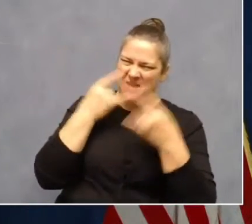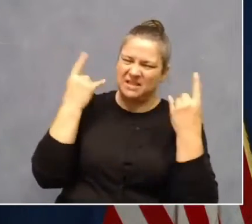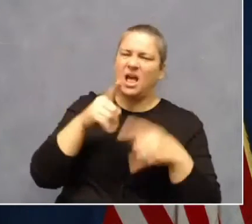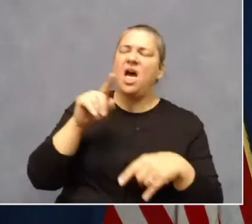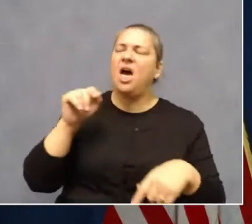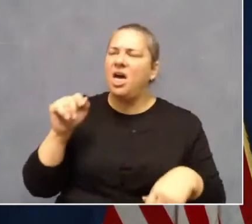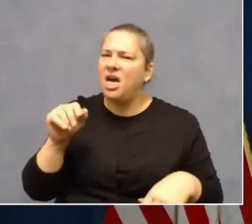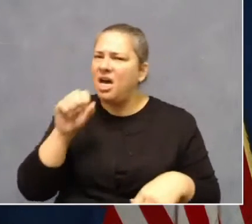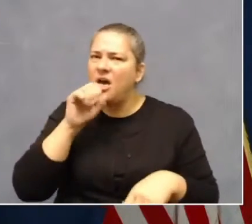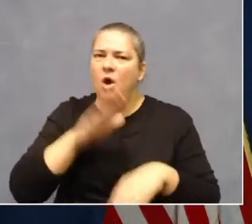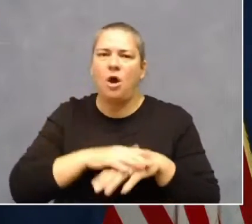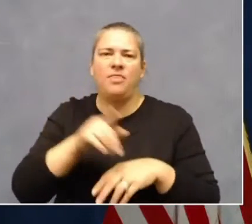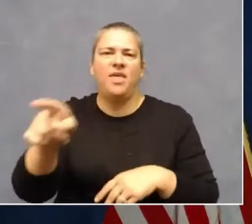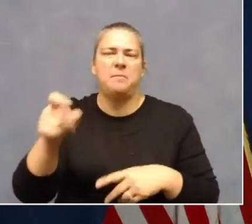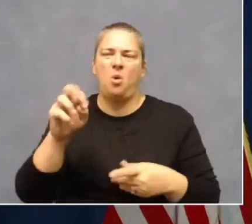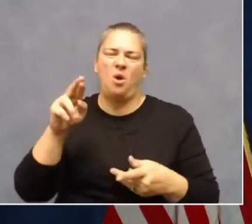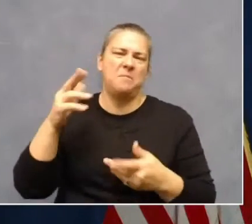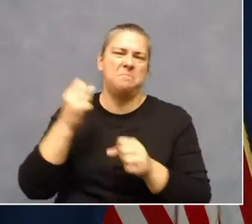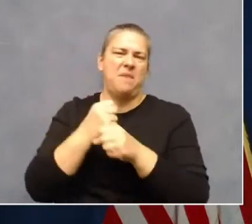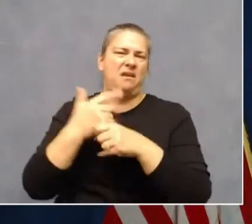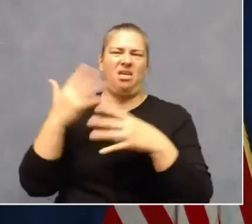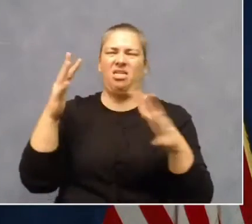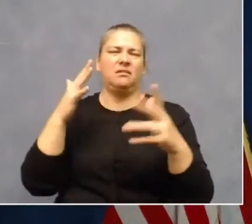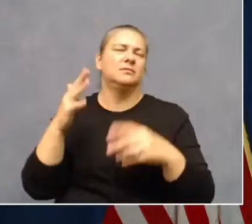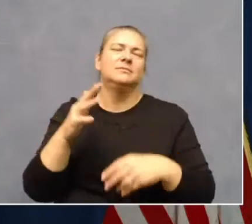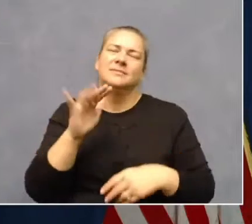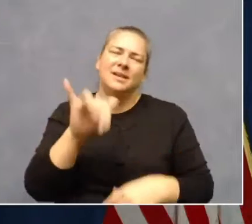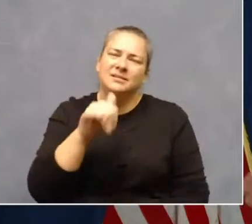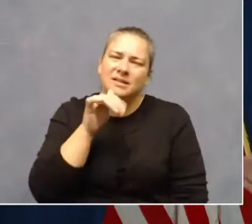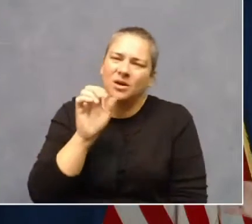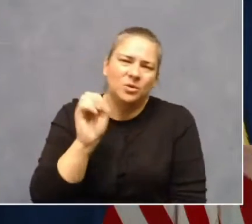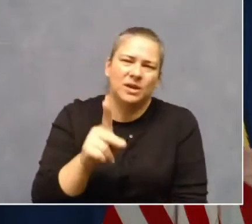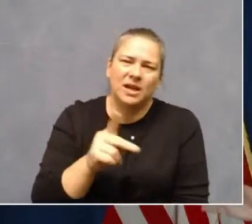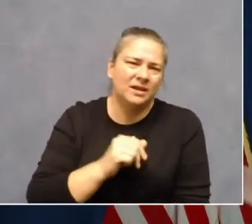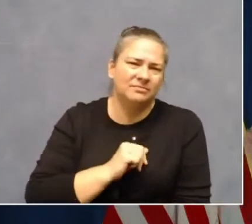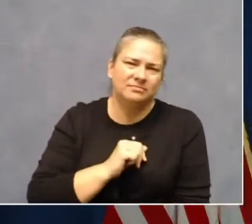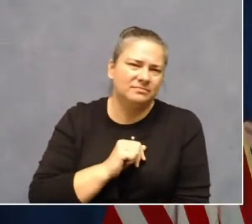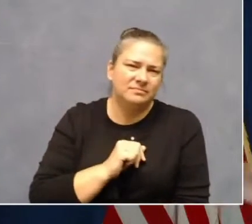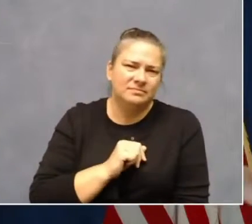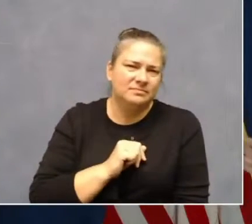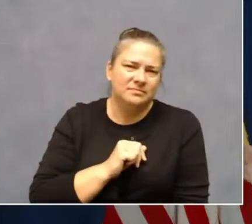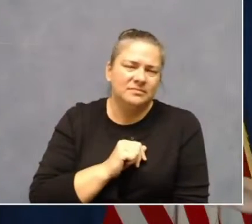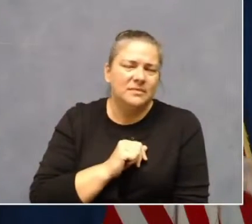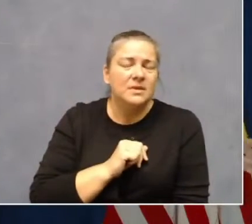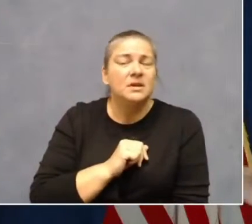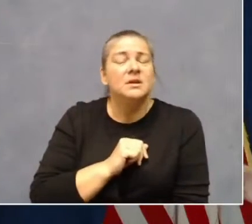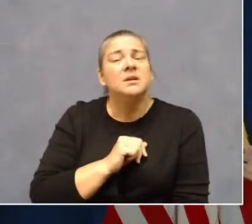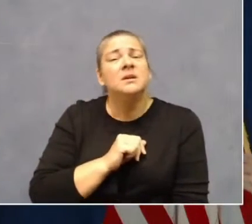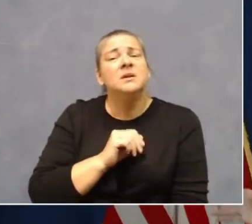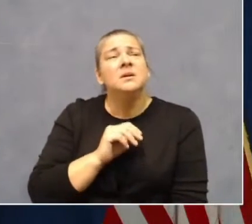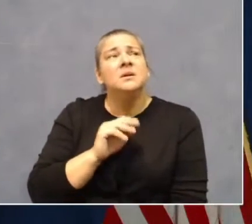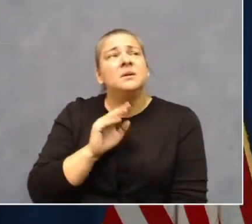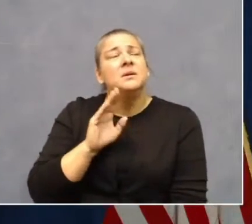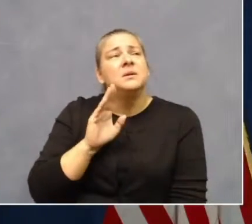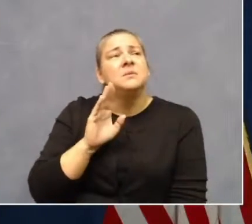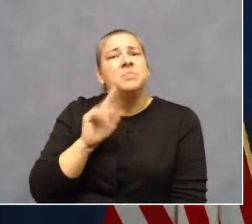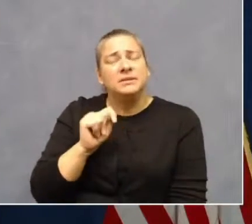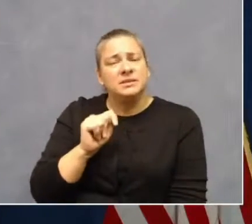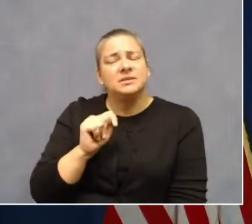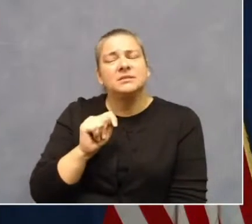around. It's not okay. But the fact is we are where we are even with these